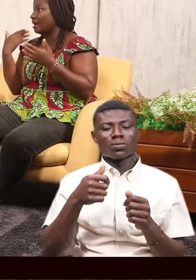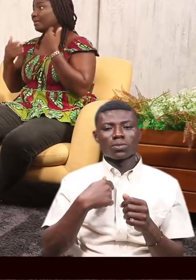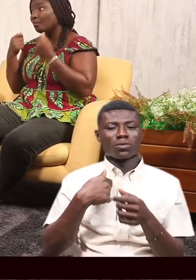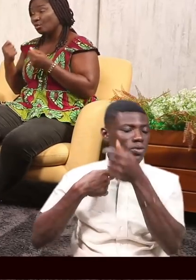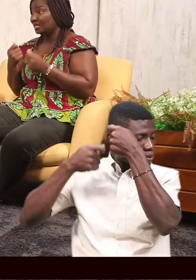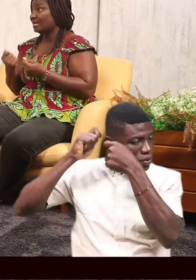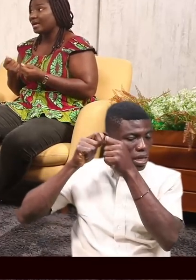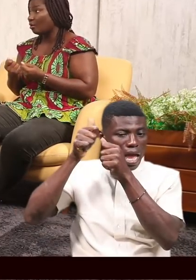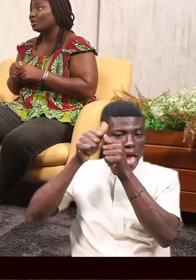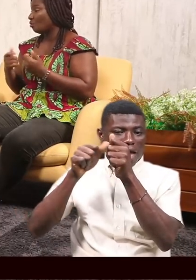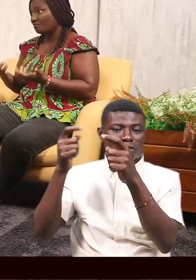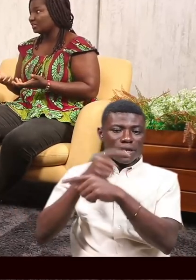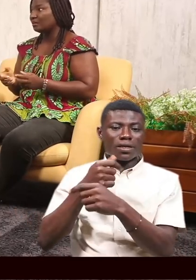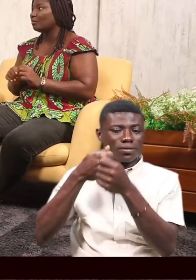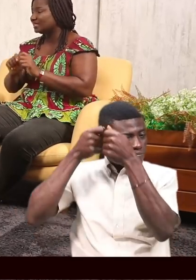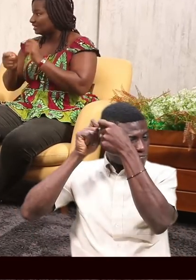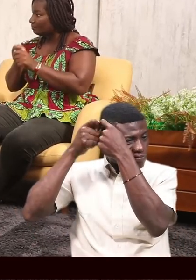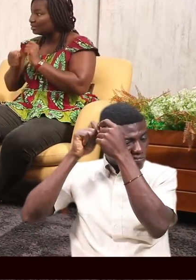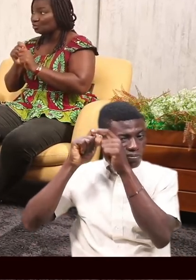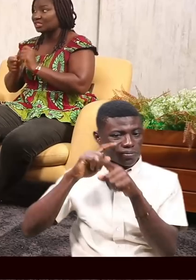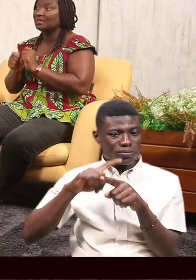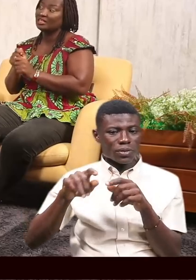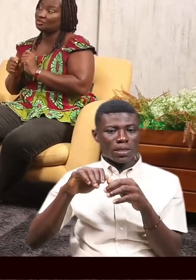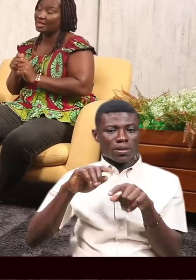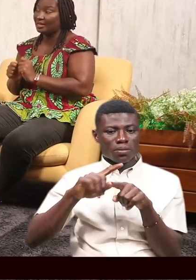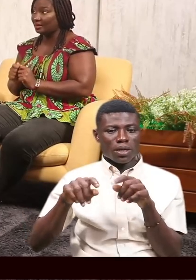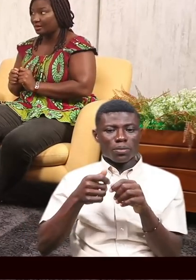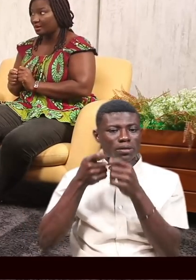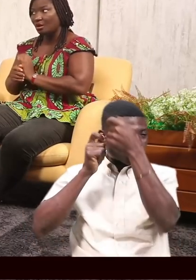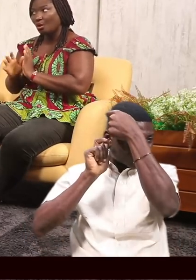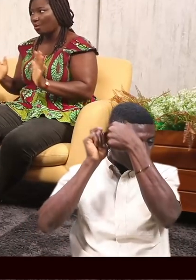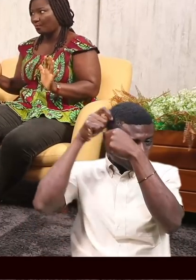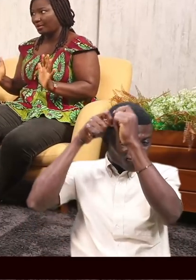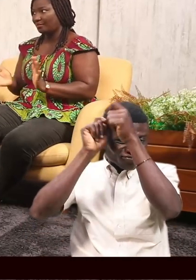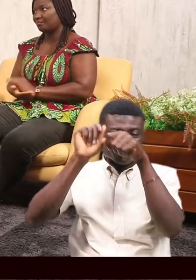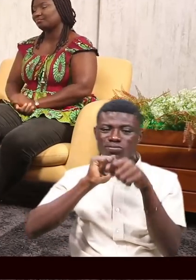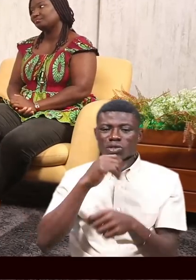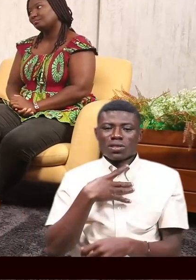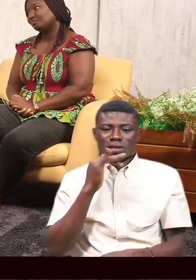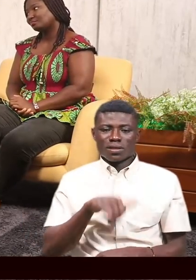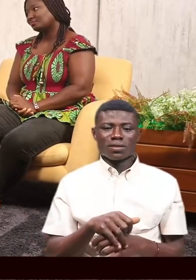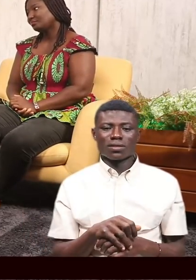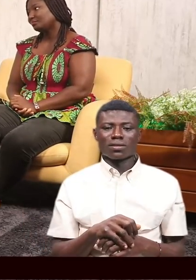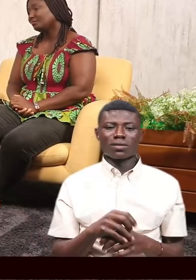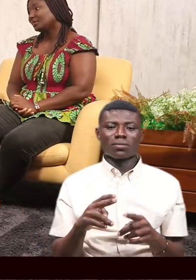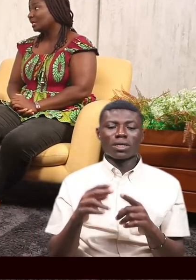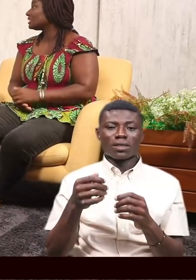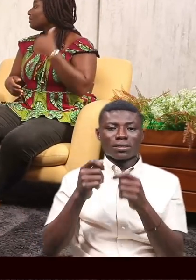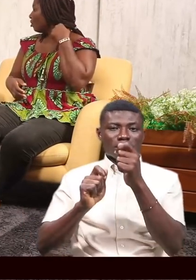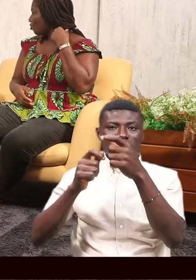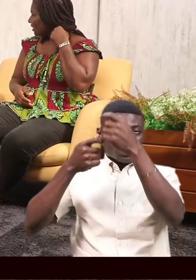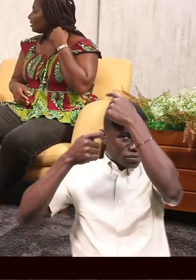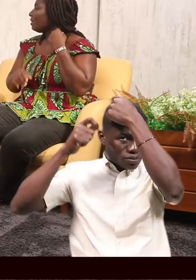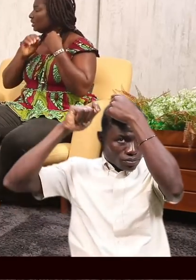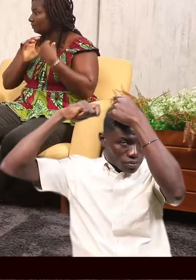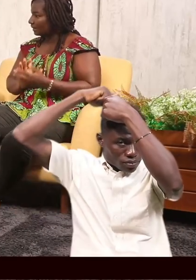time be a mebo dear or you comfortable, but me twist me natural hair ne dear ompe. But one huma dear fine. And so